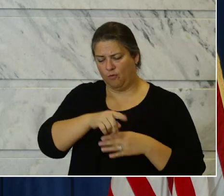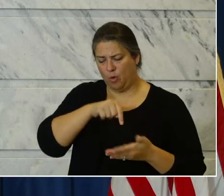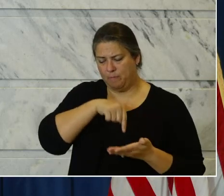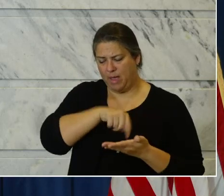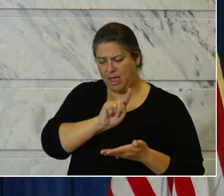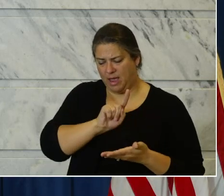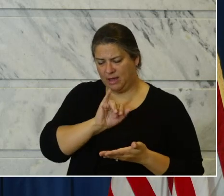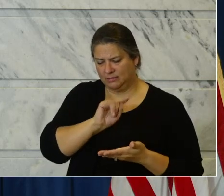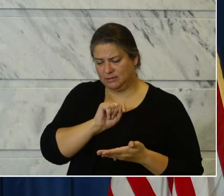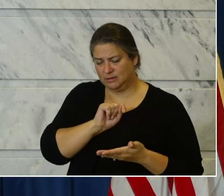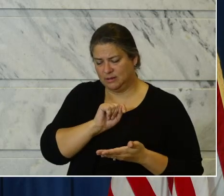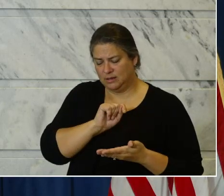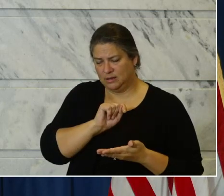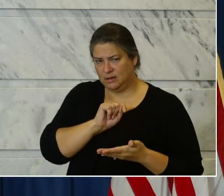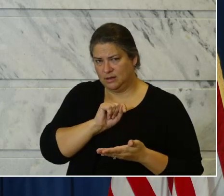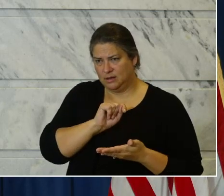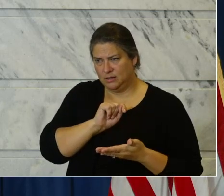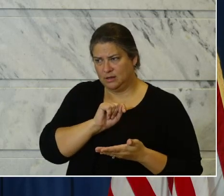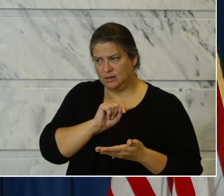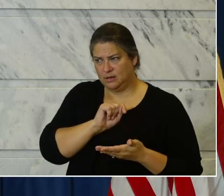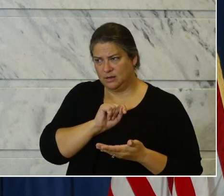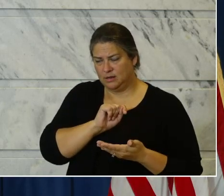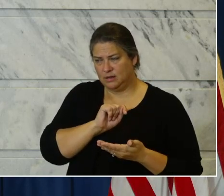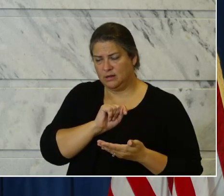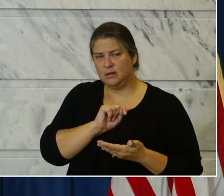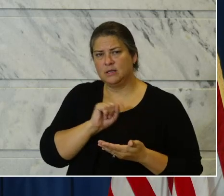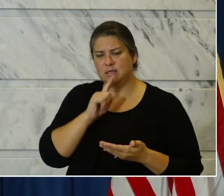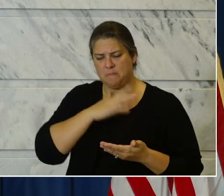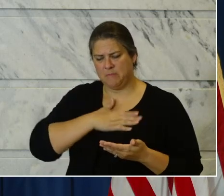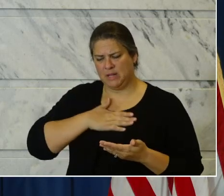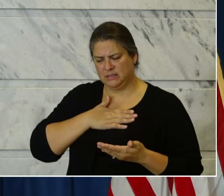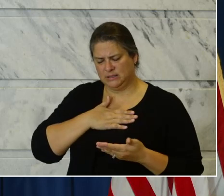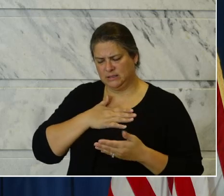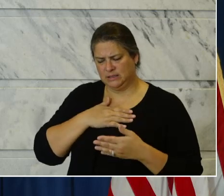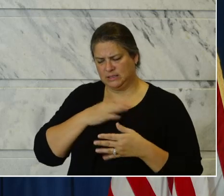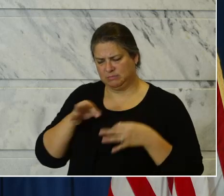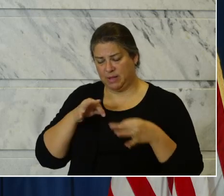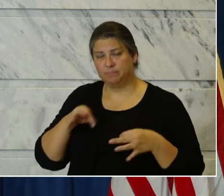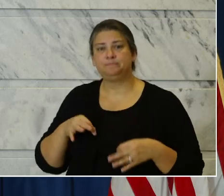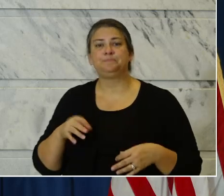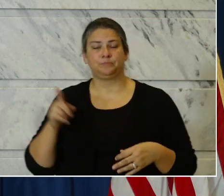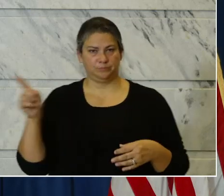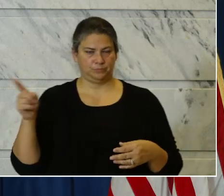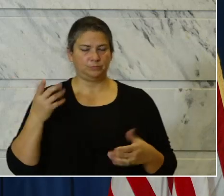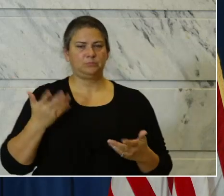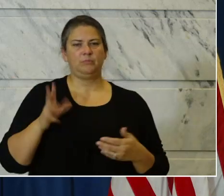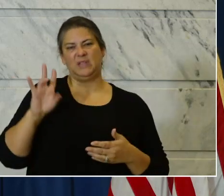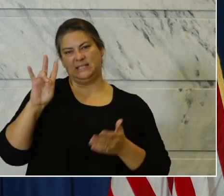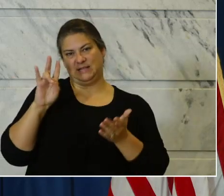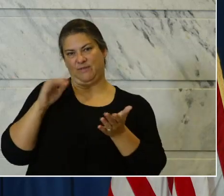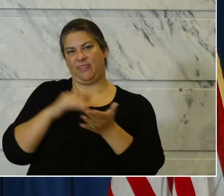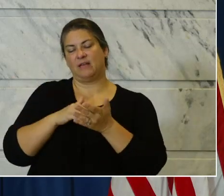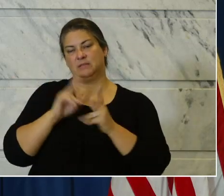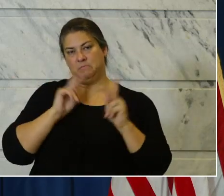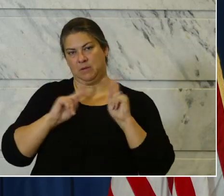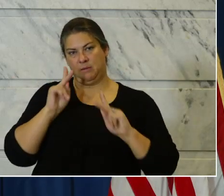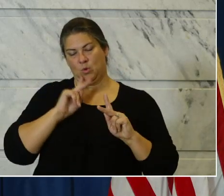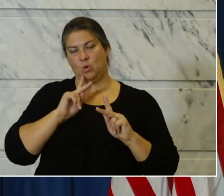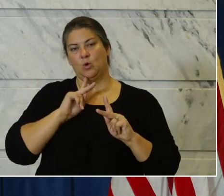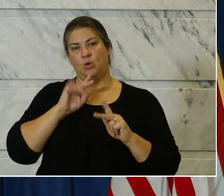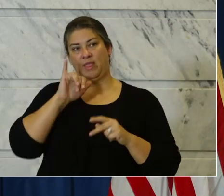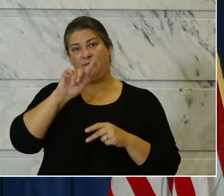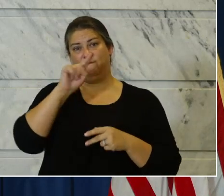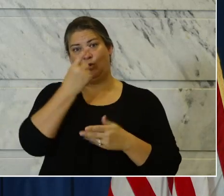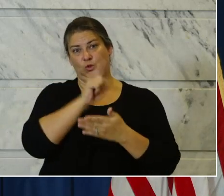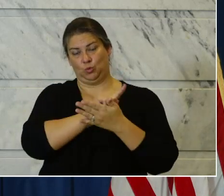correct people received the payments. Can you please advise? There were about 7,000 claimants with the first week